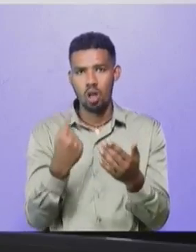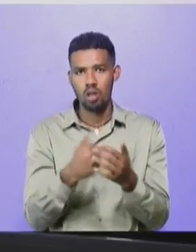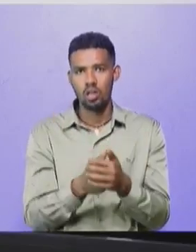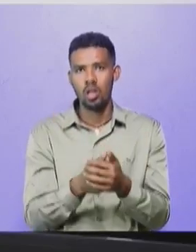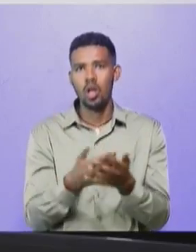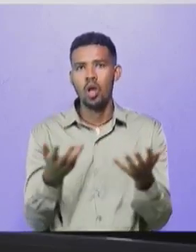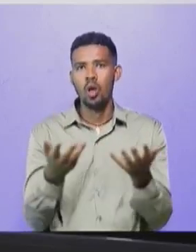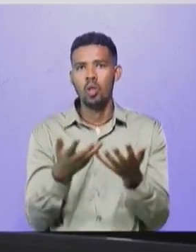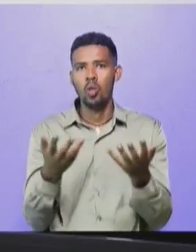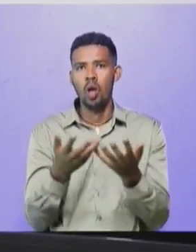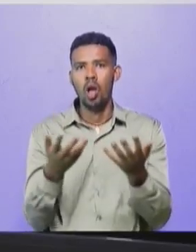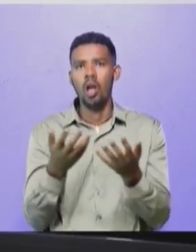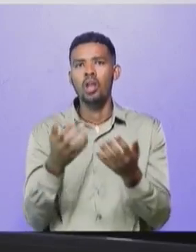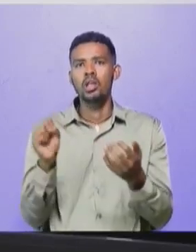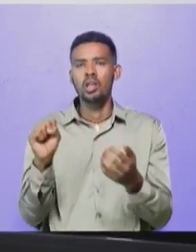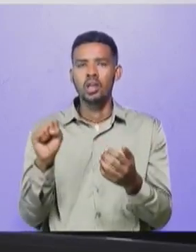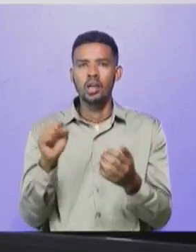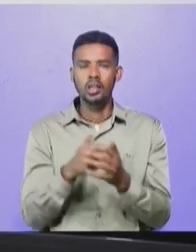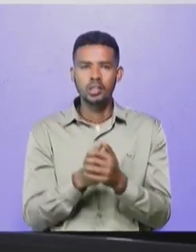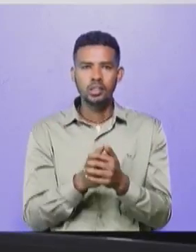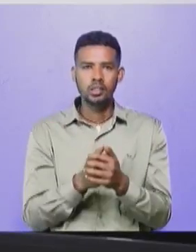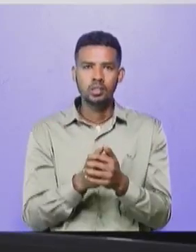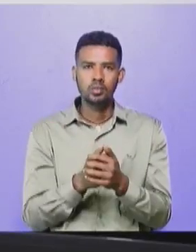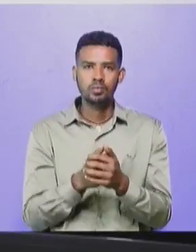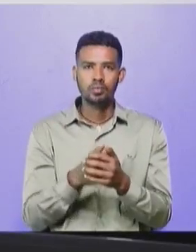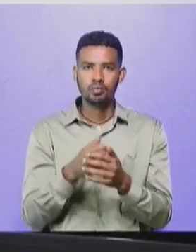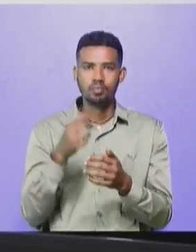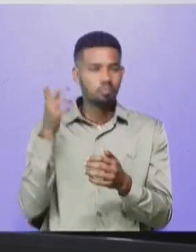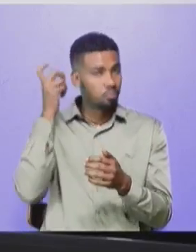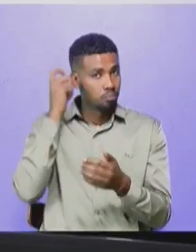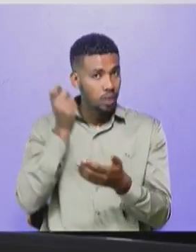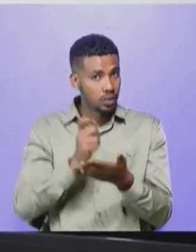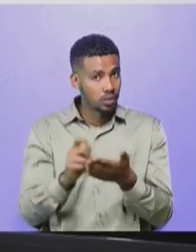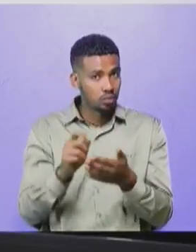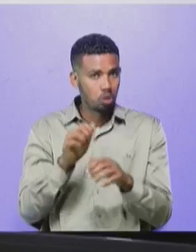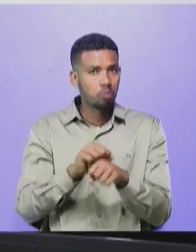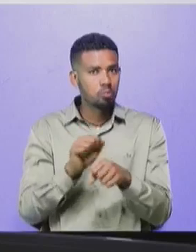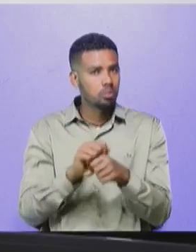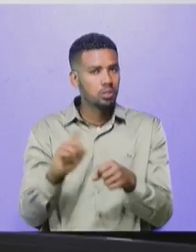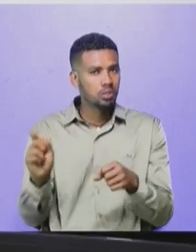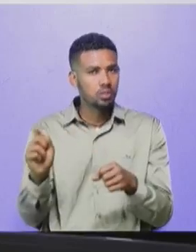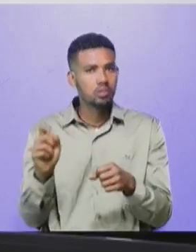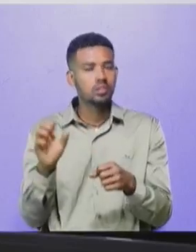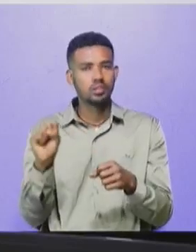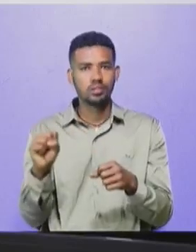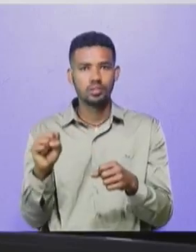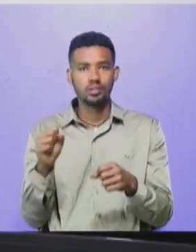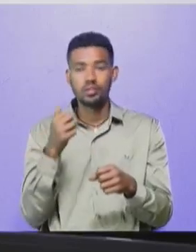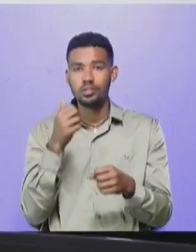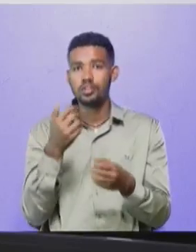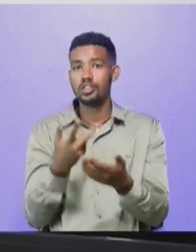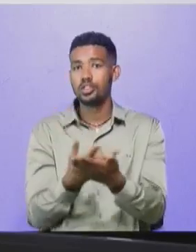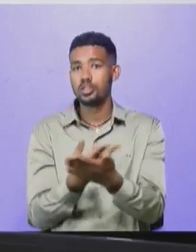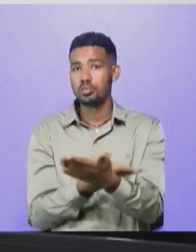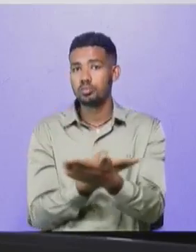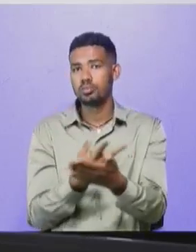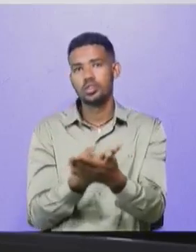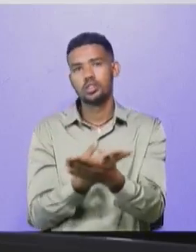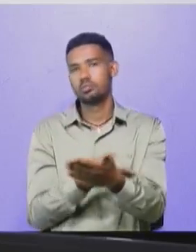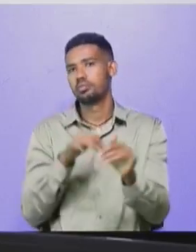Toy, toys. Pencil, pencils. Sheep,